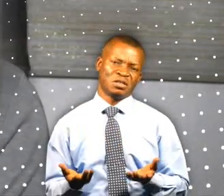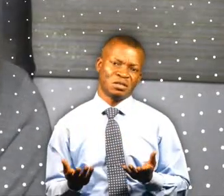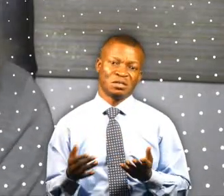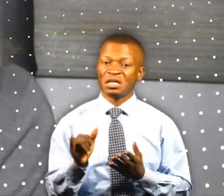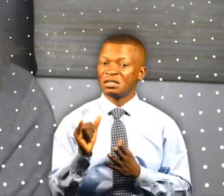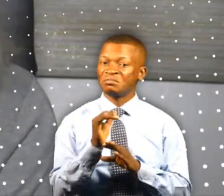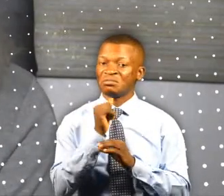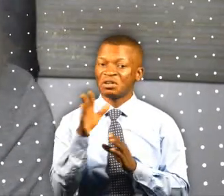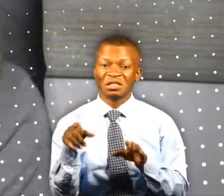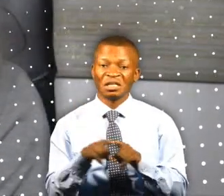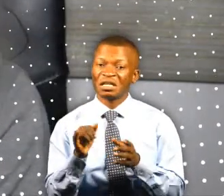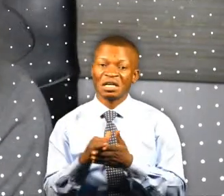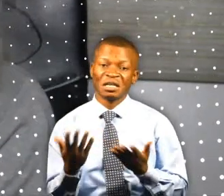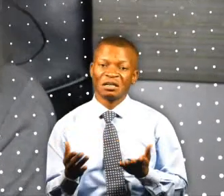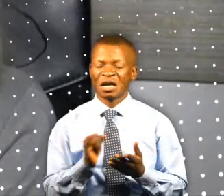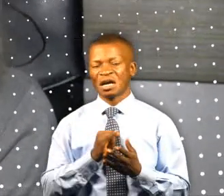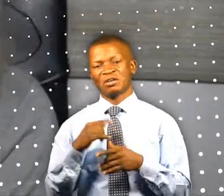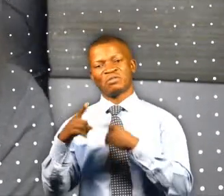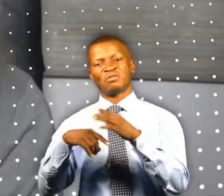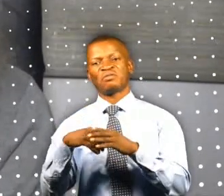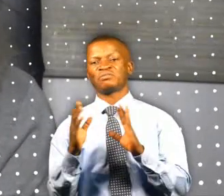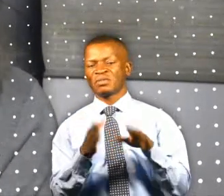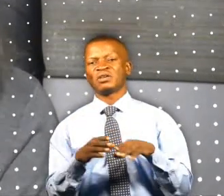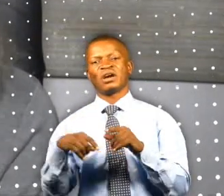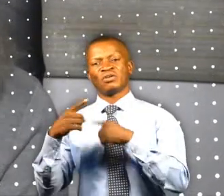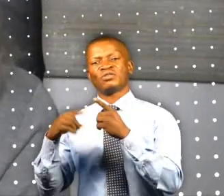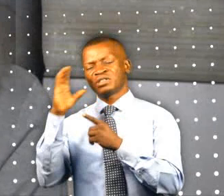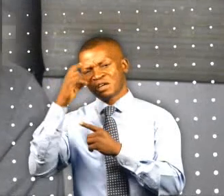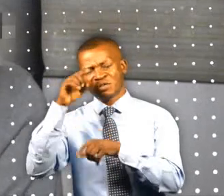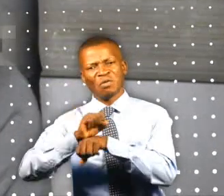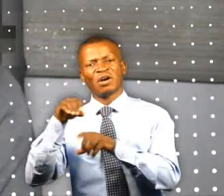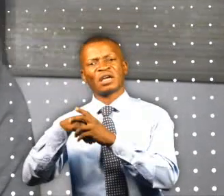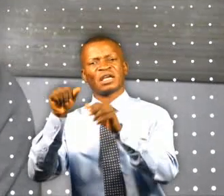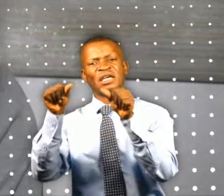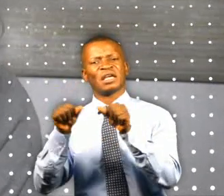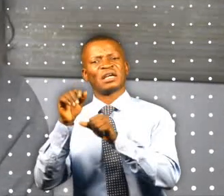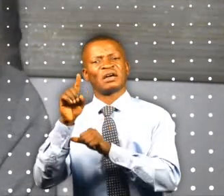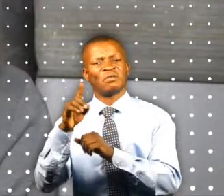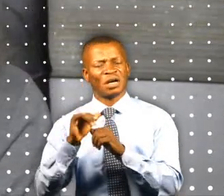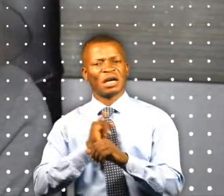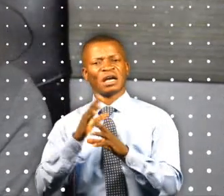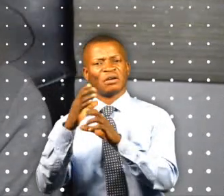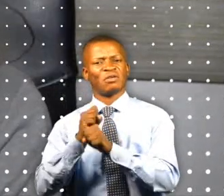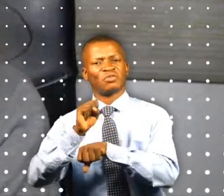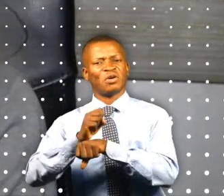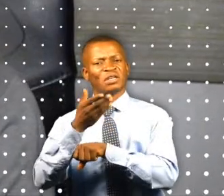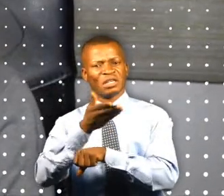shortage. And why there is no such shortage? I went and looked for work in area one. I